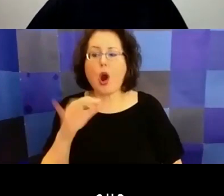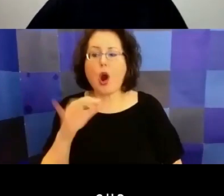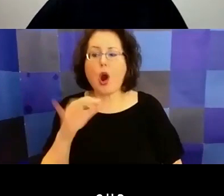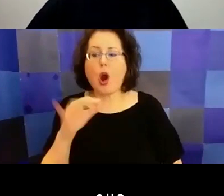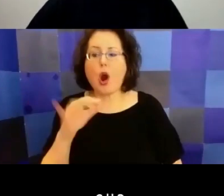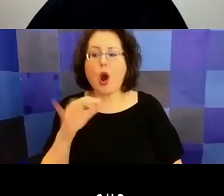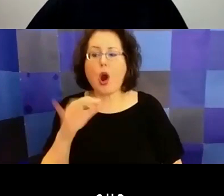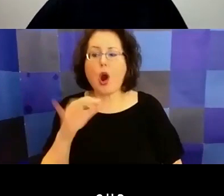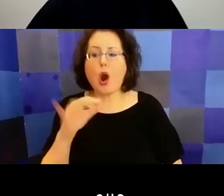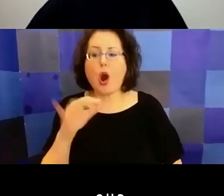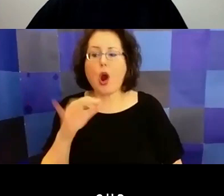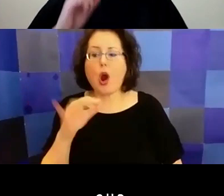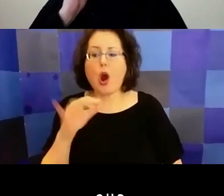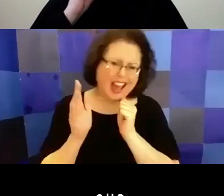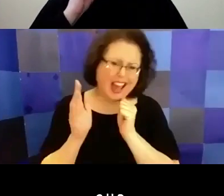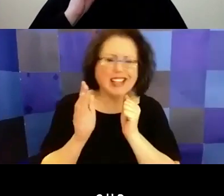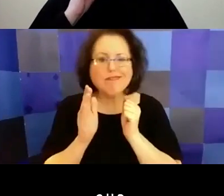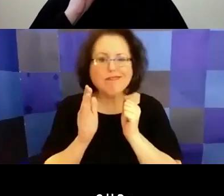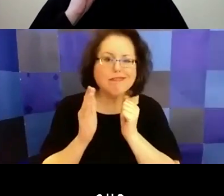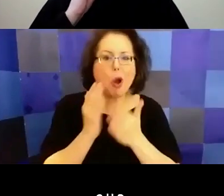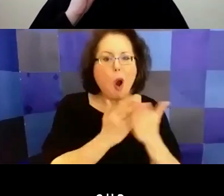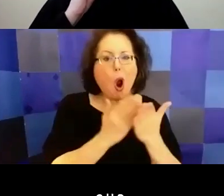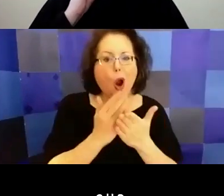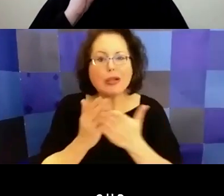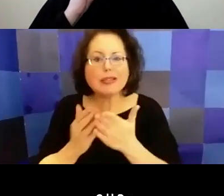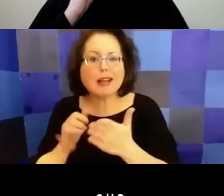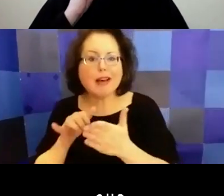kind of parts of the evictions